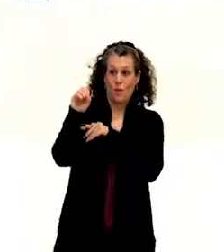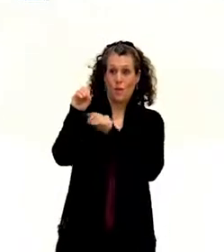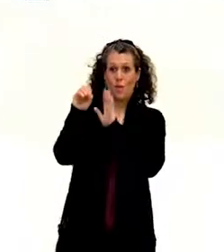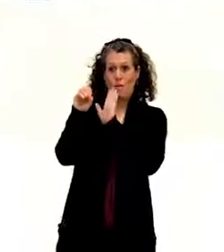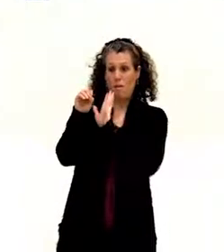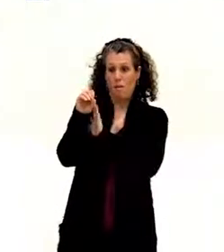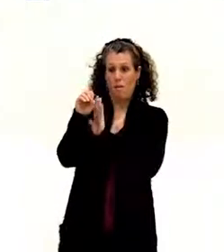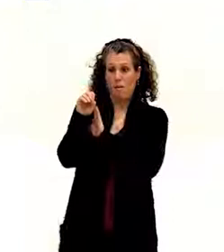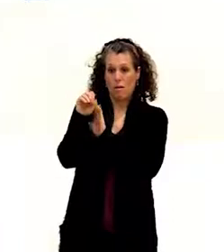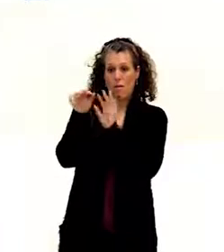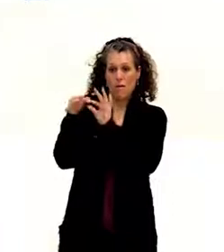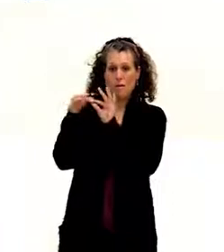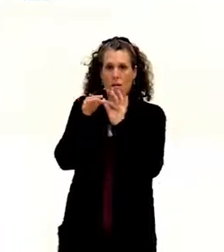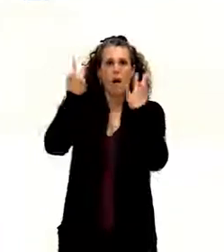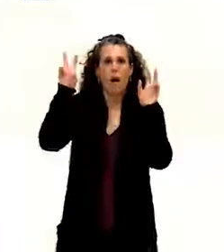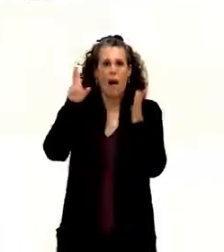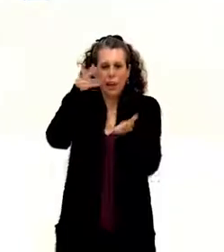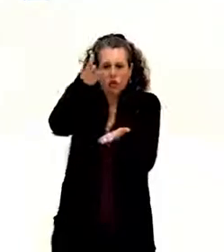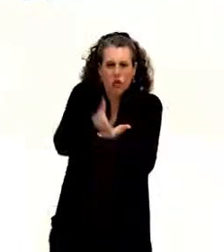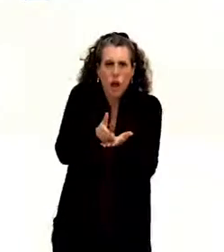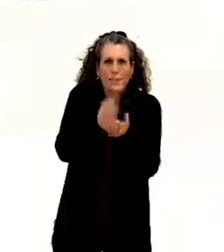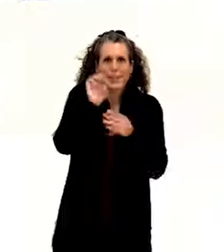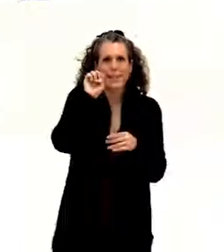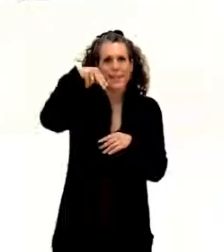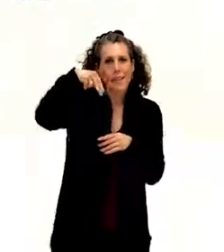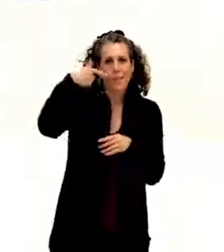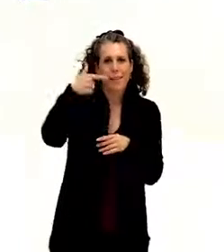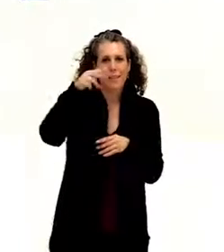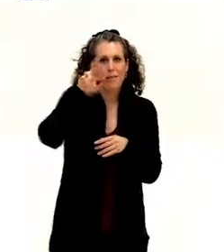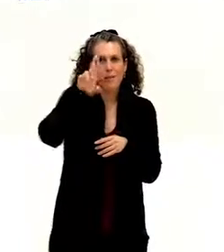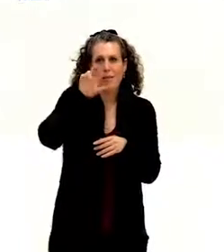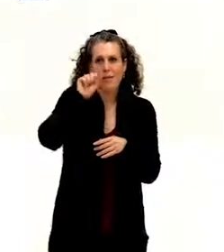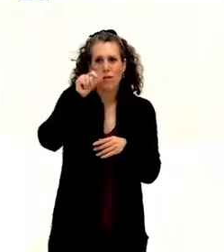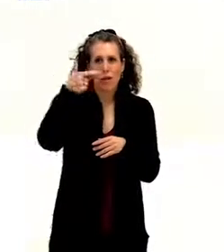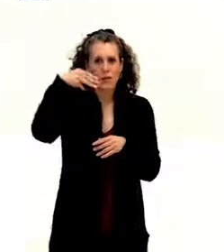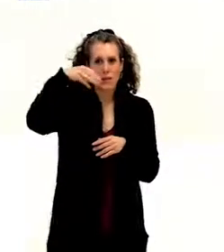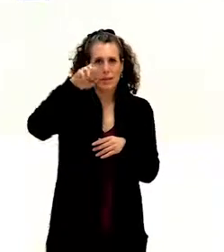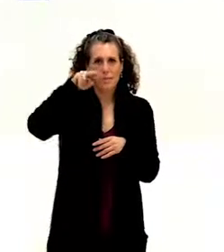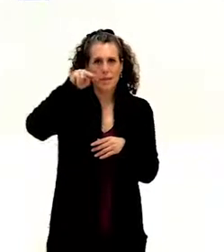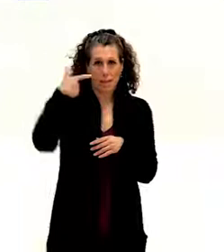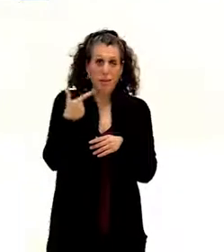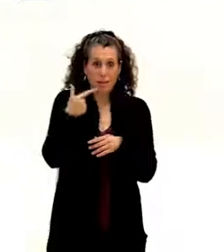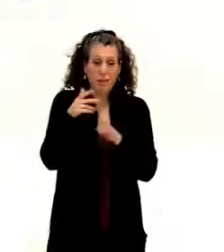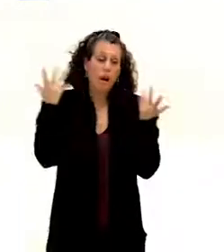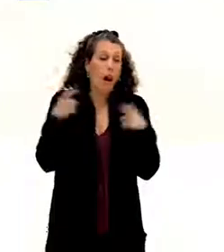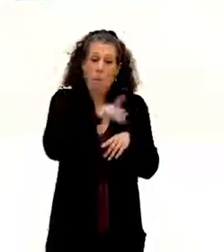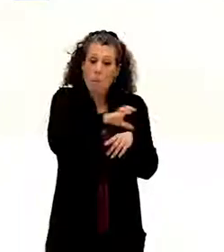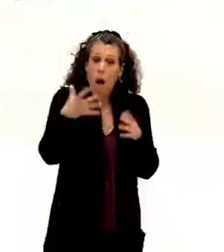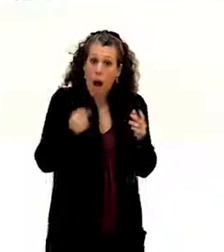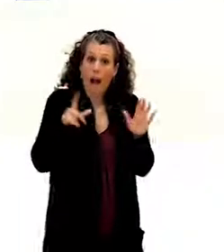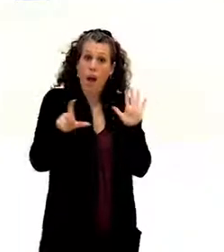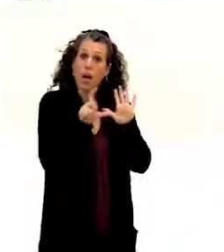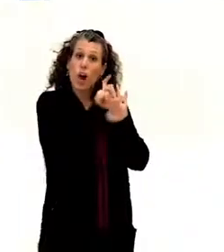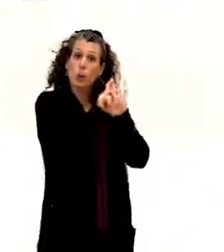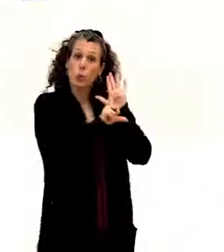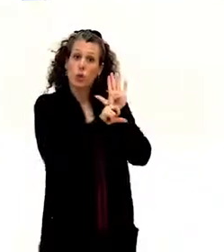an act of entrustment. It could be constitution, if your member state has a constitution, or some